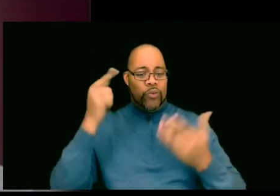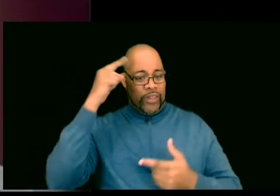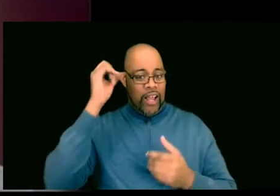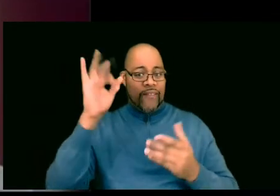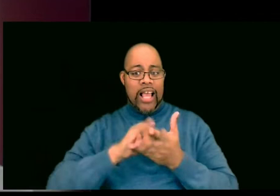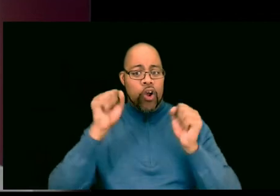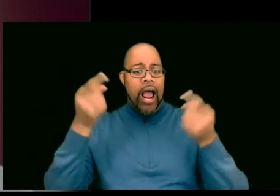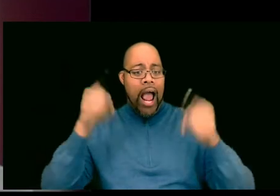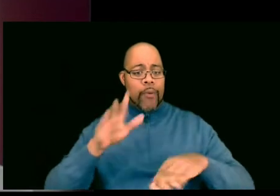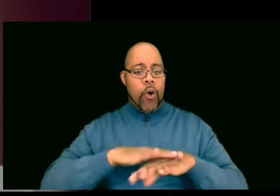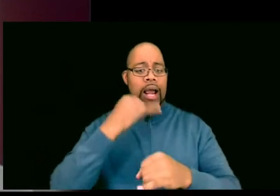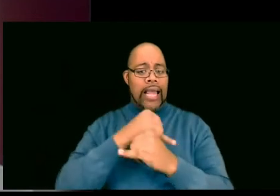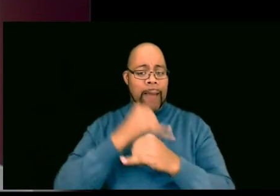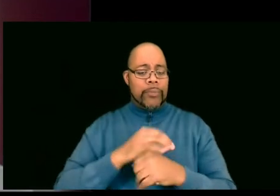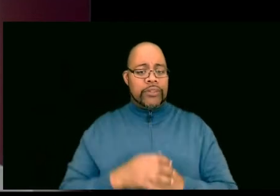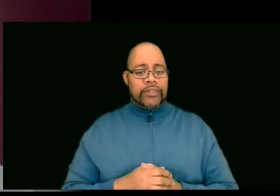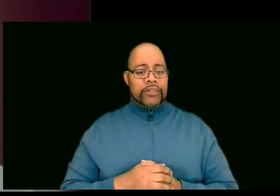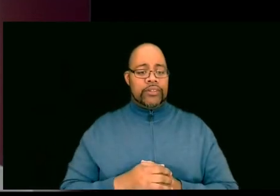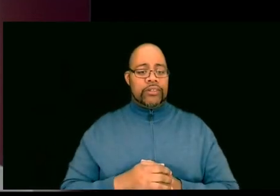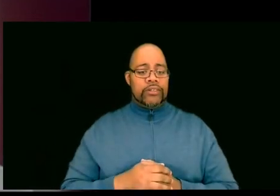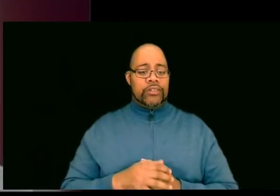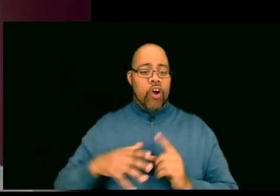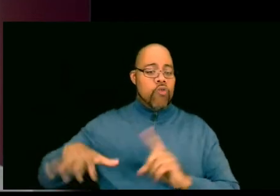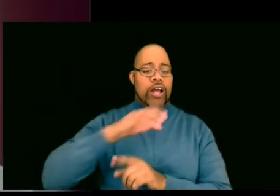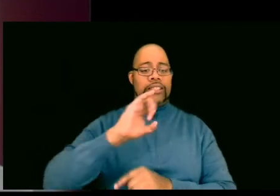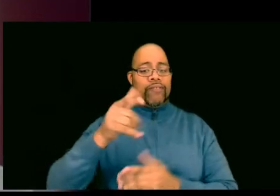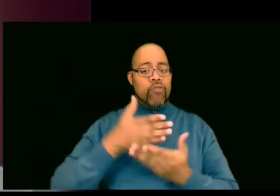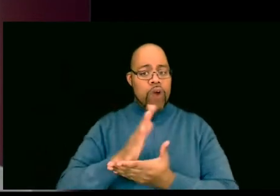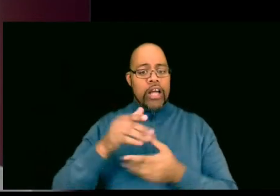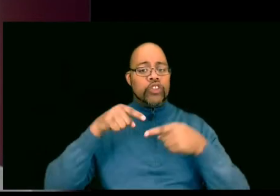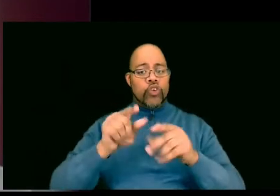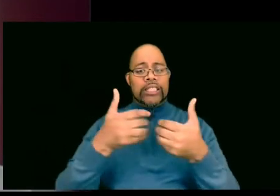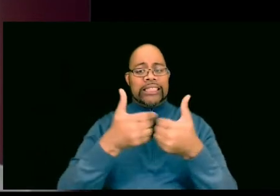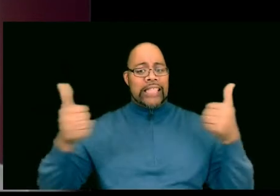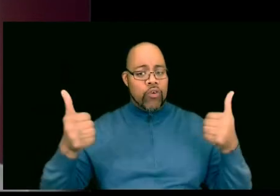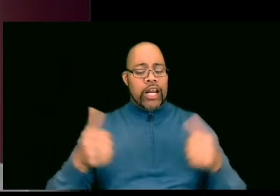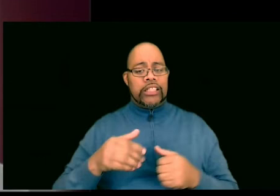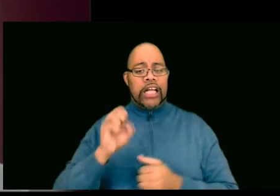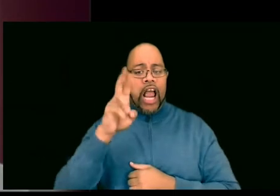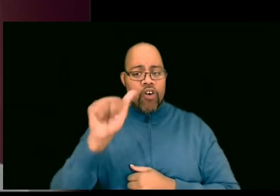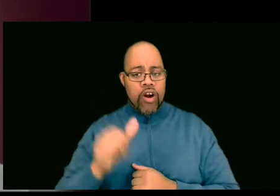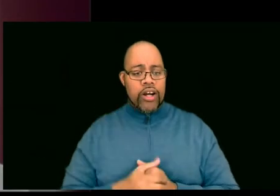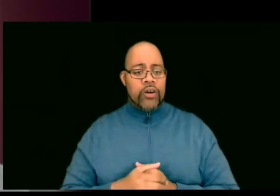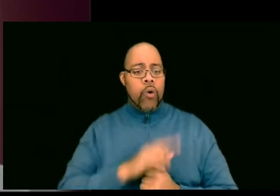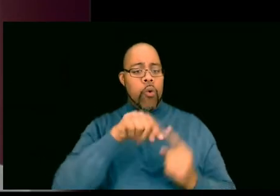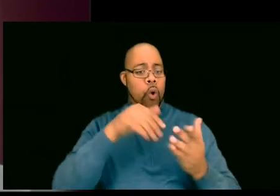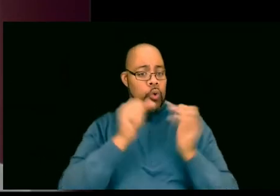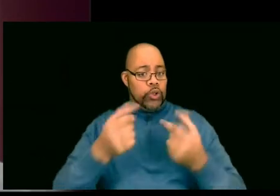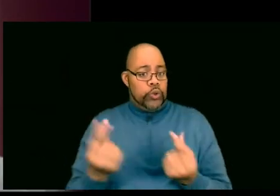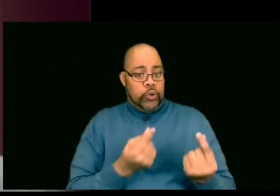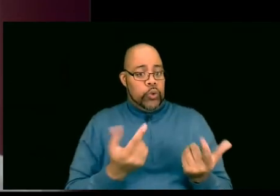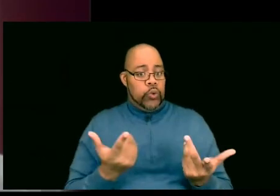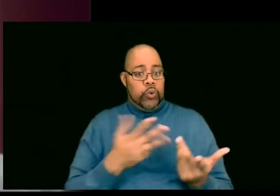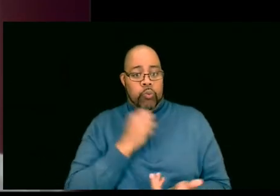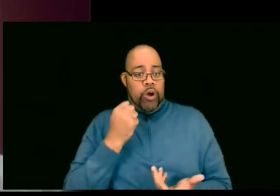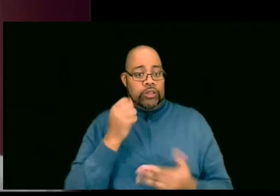things you could think of that could happen on a campus or around civil rights during a segregation era, when all you